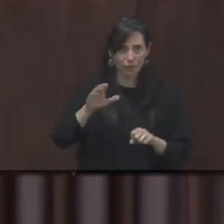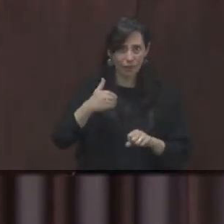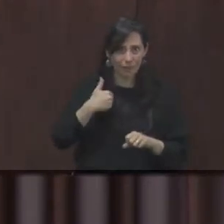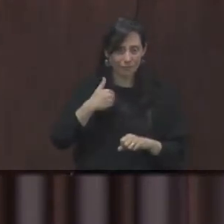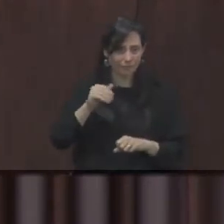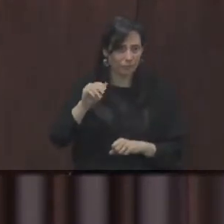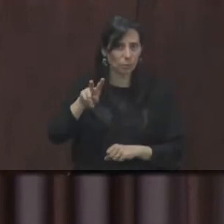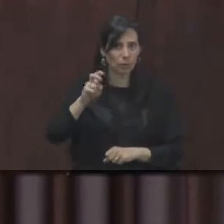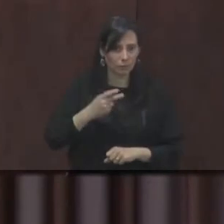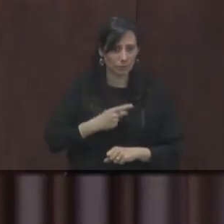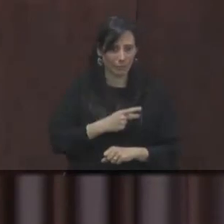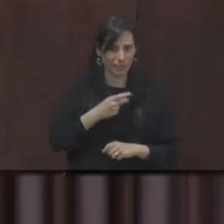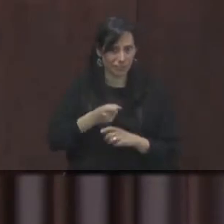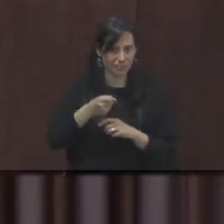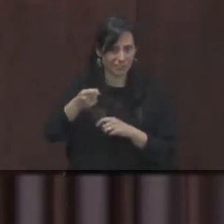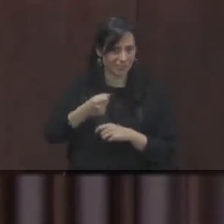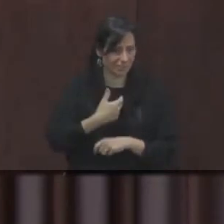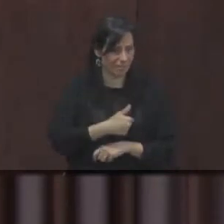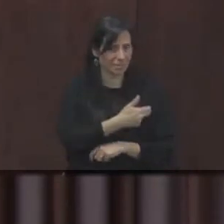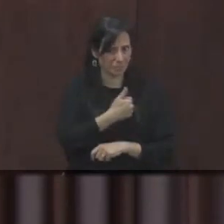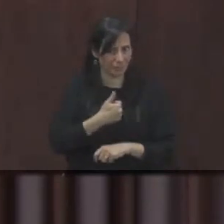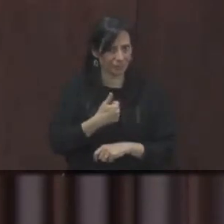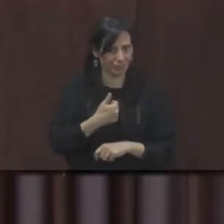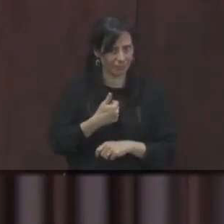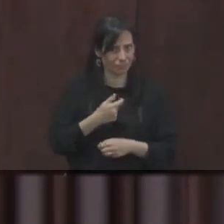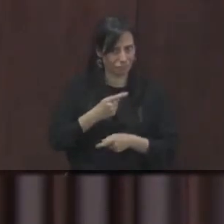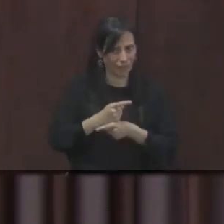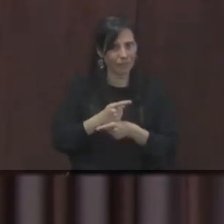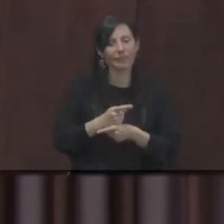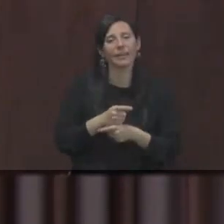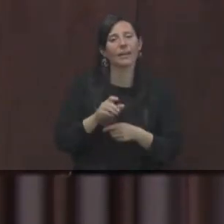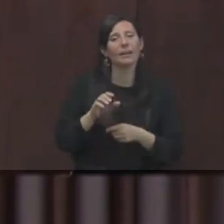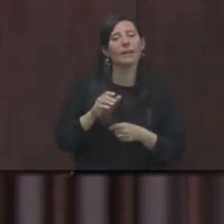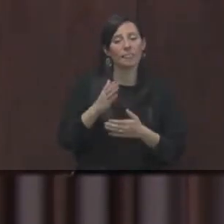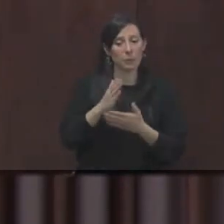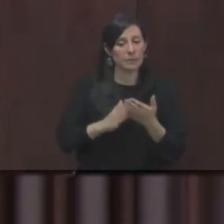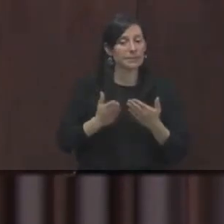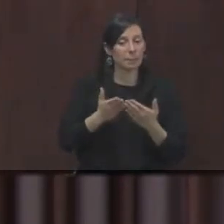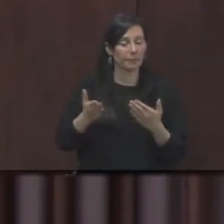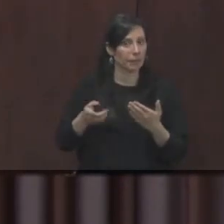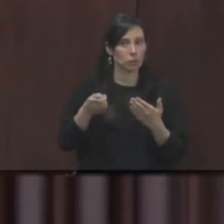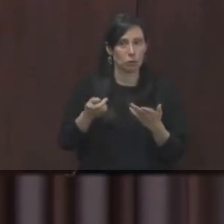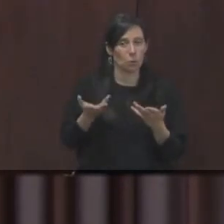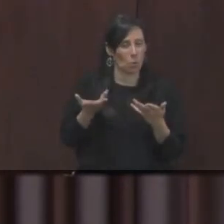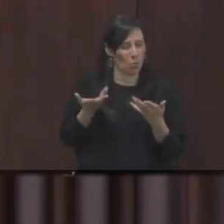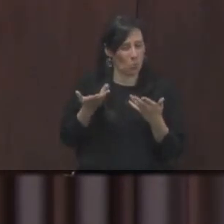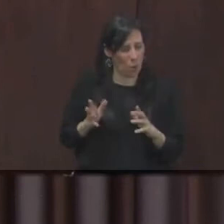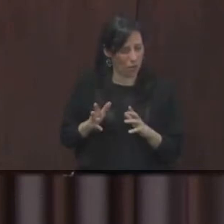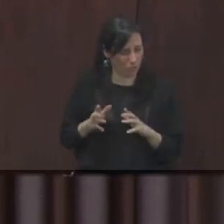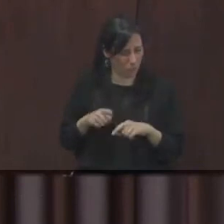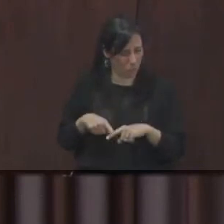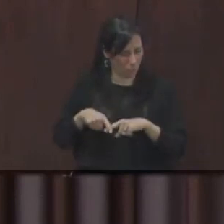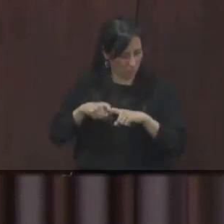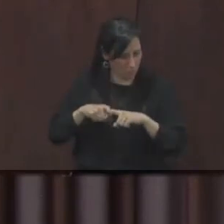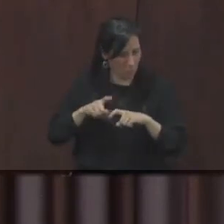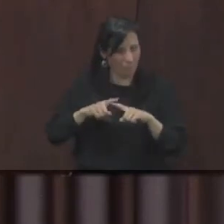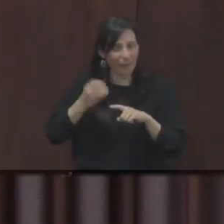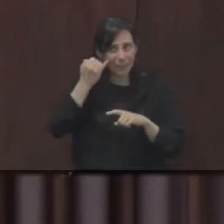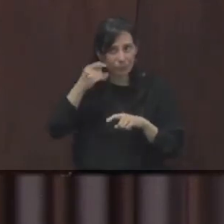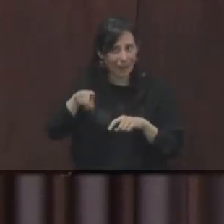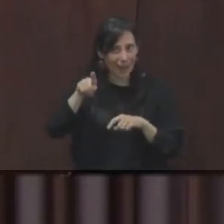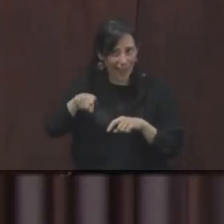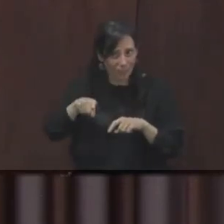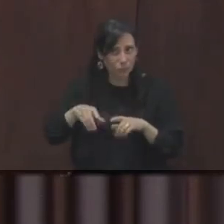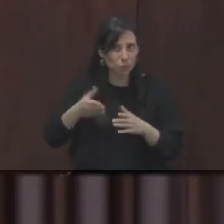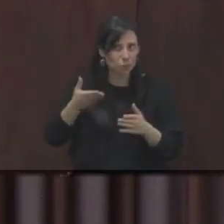Like you said, you have some levers, right? There are things you don't want to defer, but if we absolutely had to, you could do those things, trying to bring